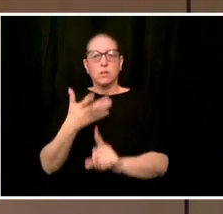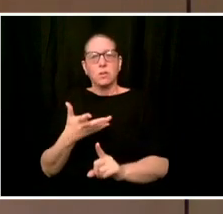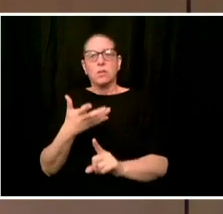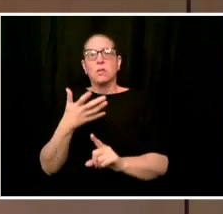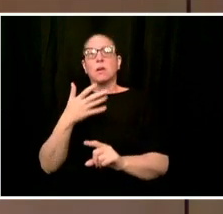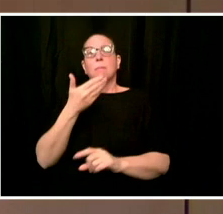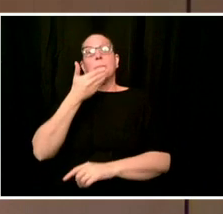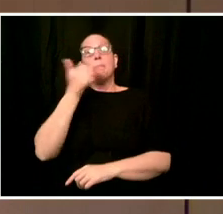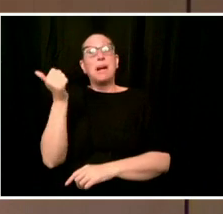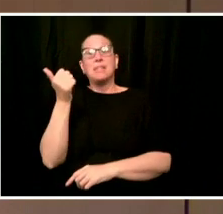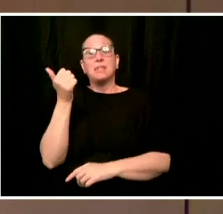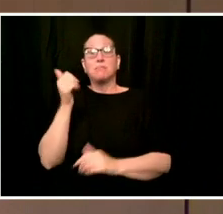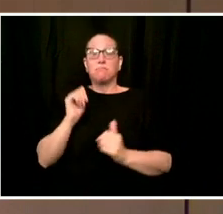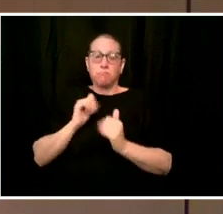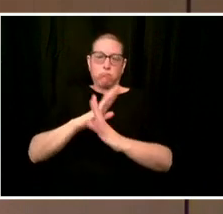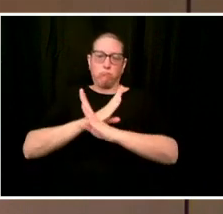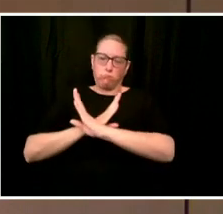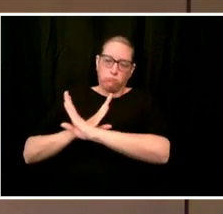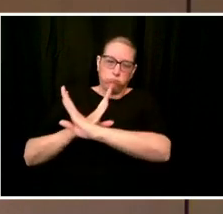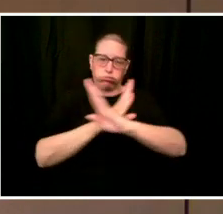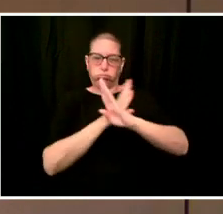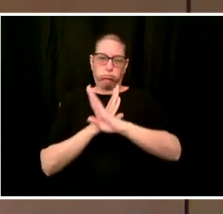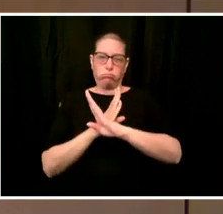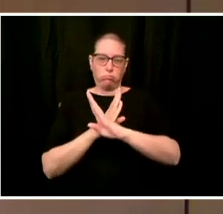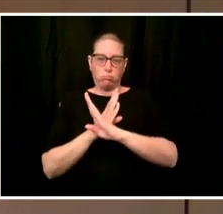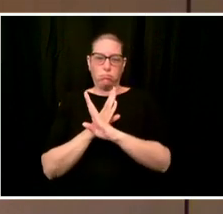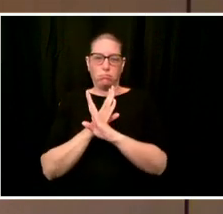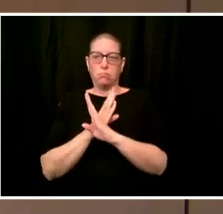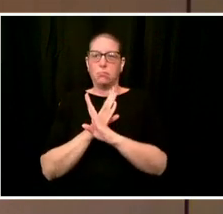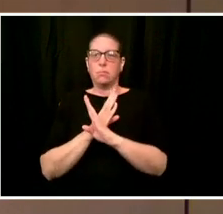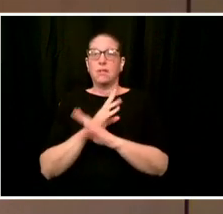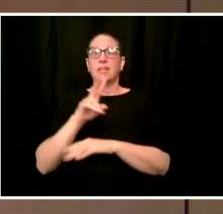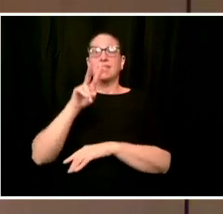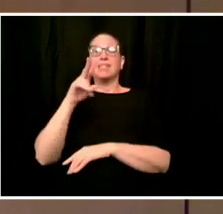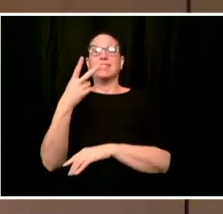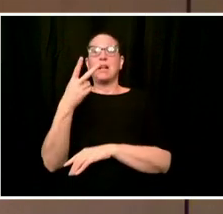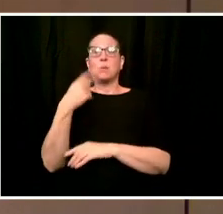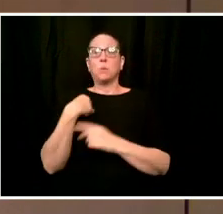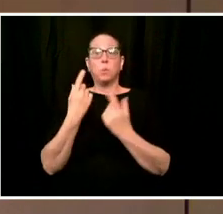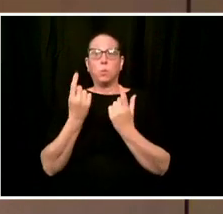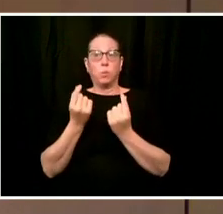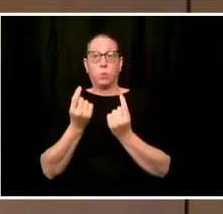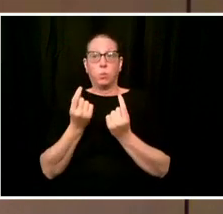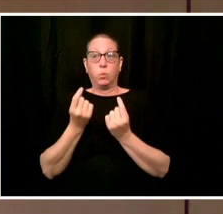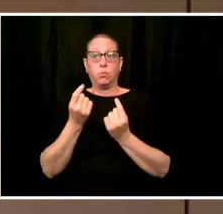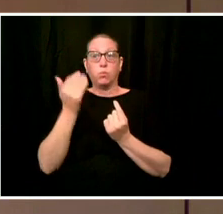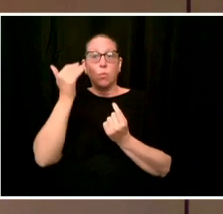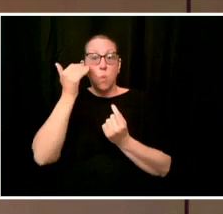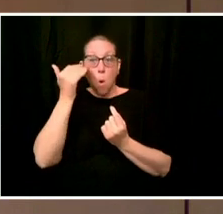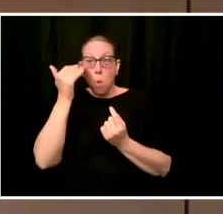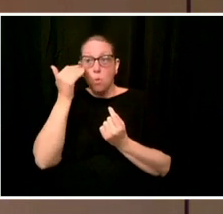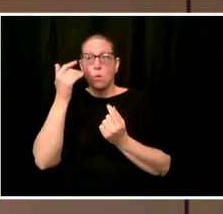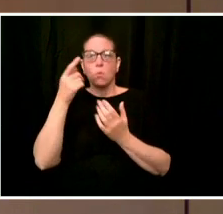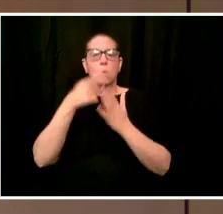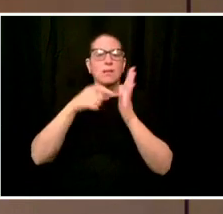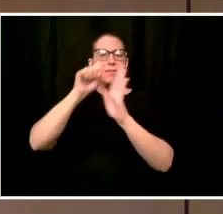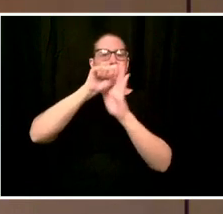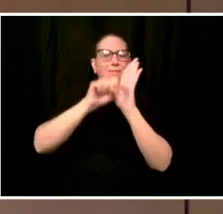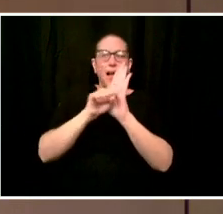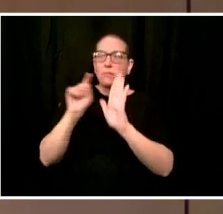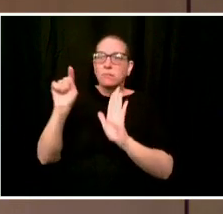as the mayor mentioned, being alert to these symptoms and having early recognition by